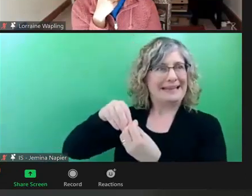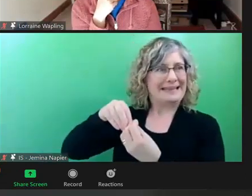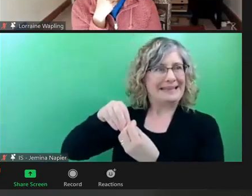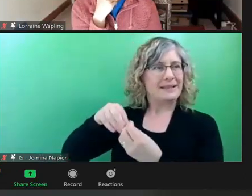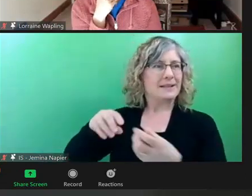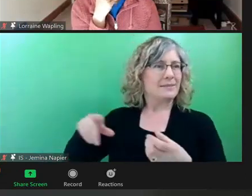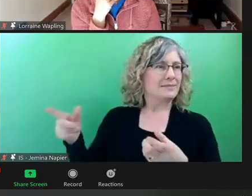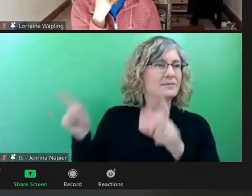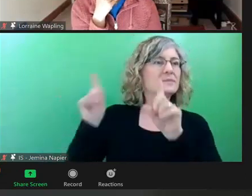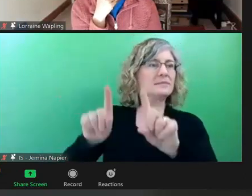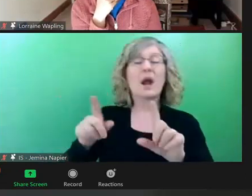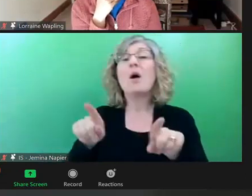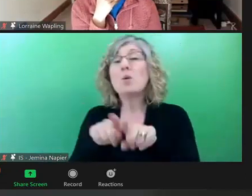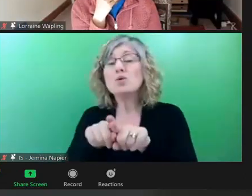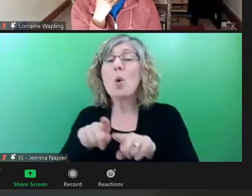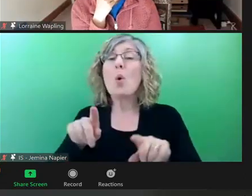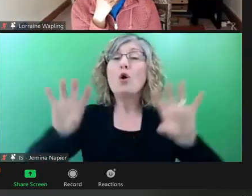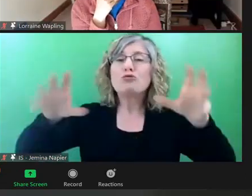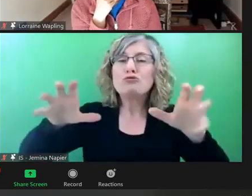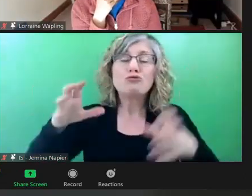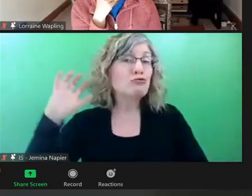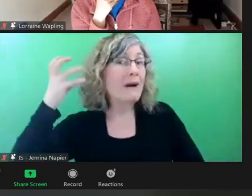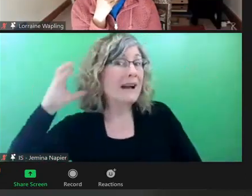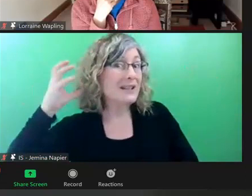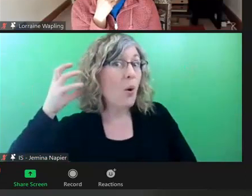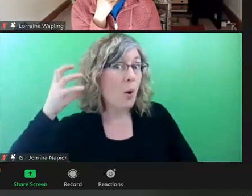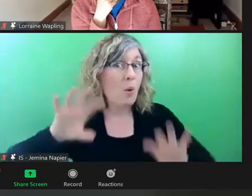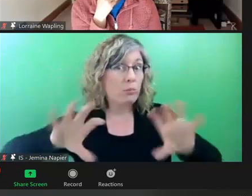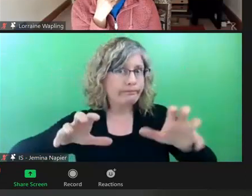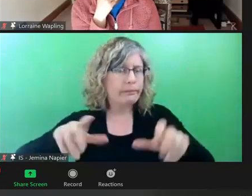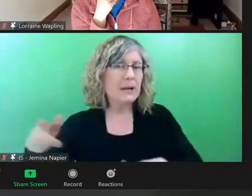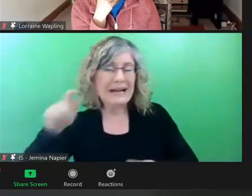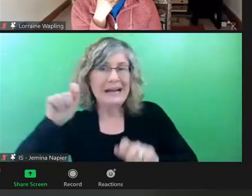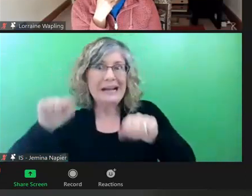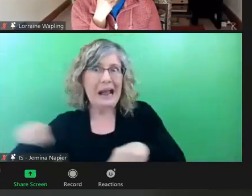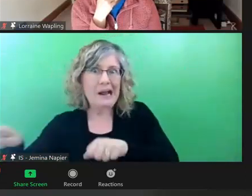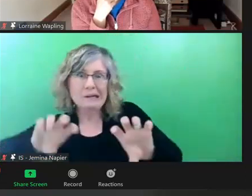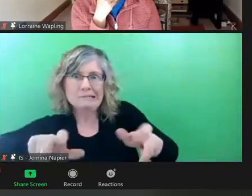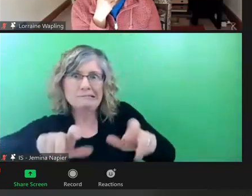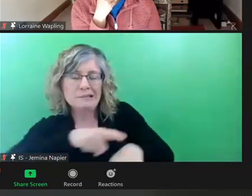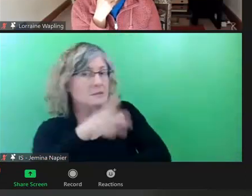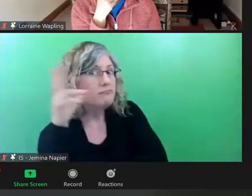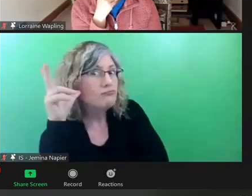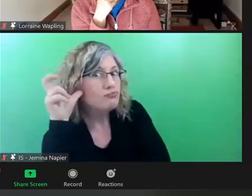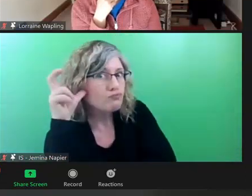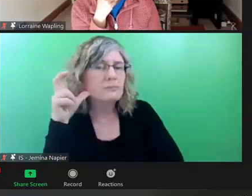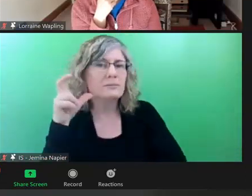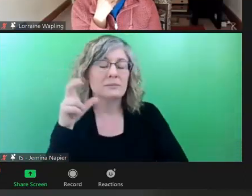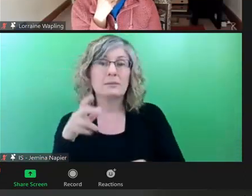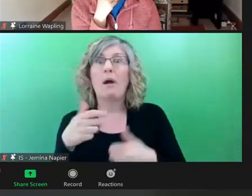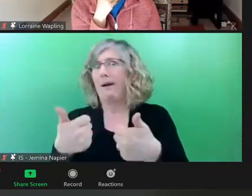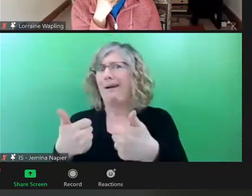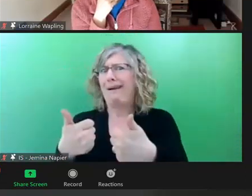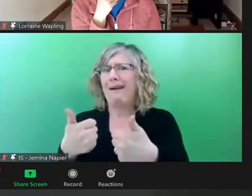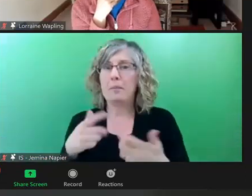Now, most families, they don't have such people who have been lucky to have this education. Even me, myself, I couldn't teach